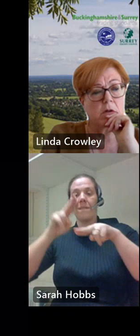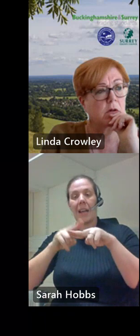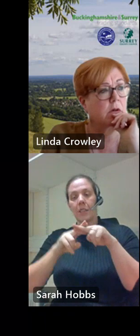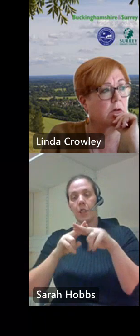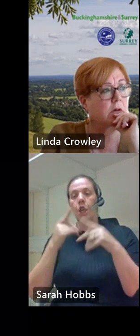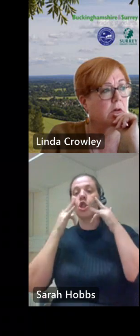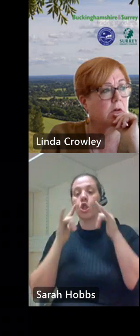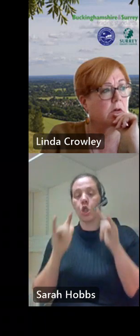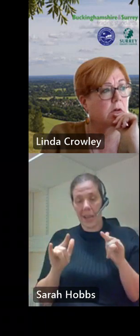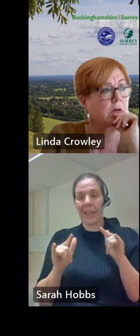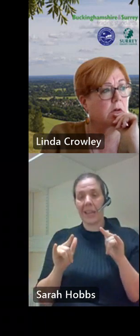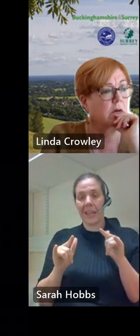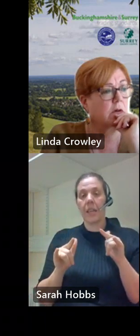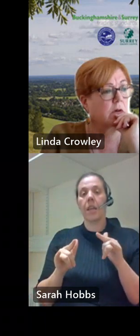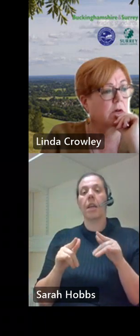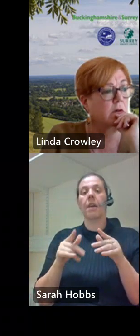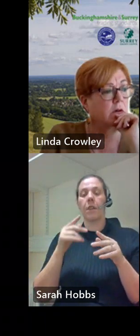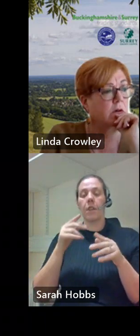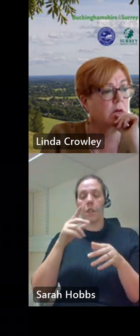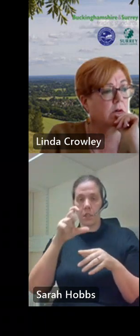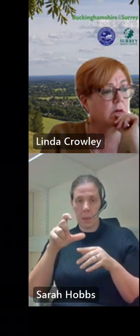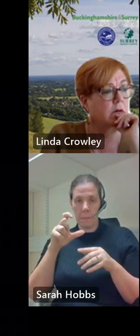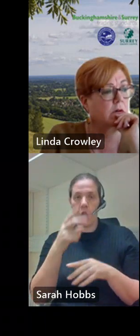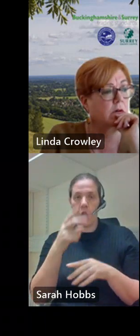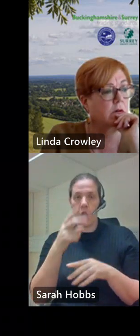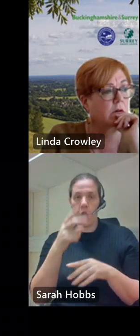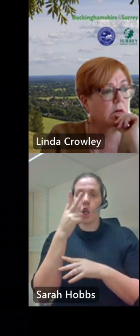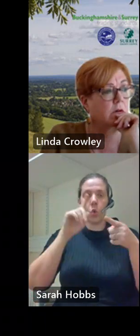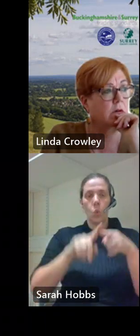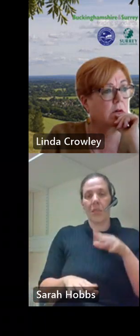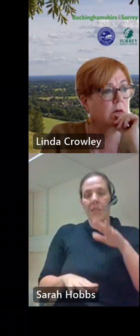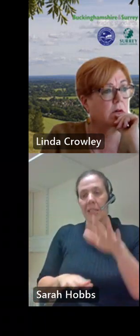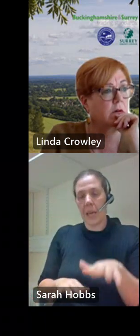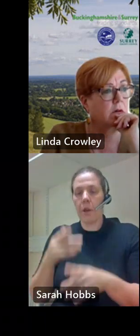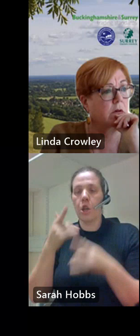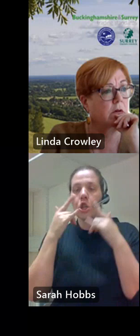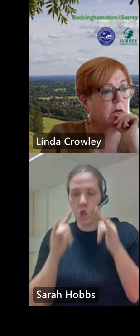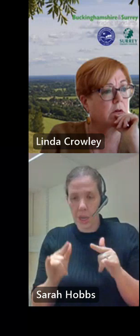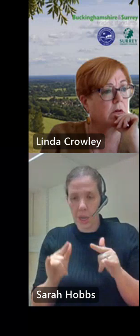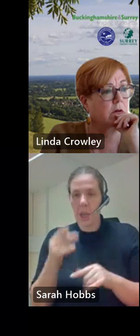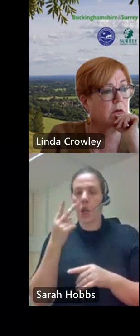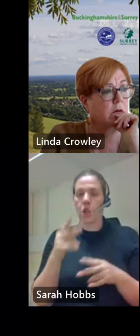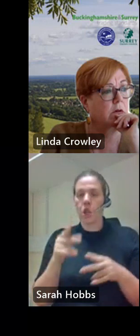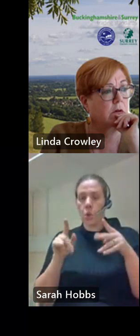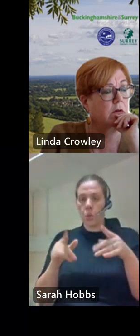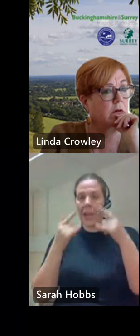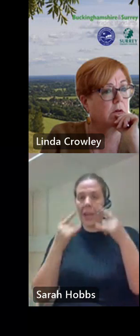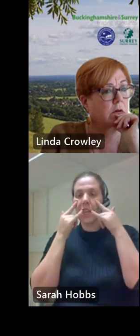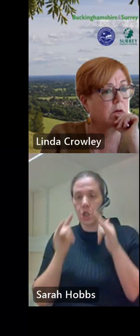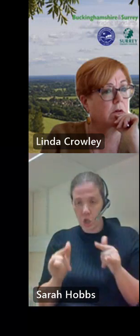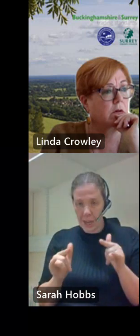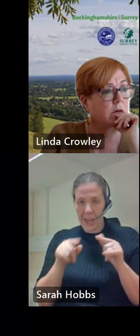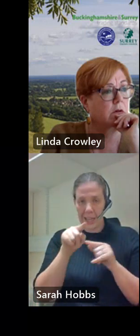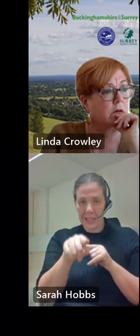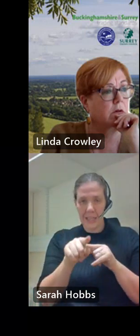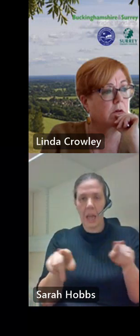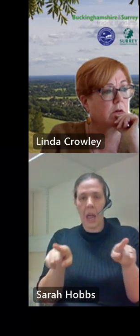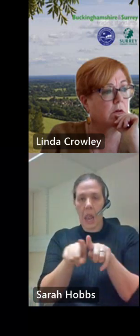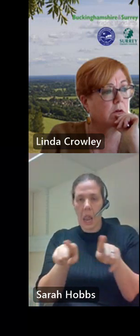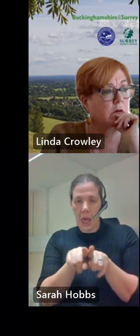the purposes of cyber aware, they call it two-step verification. Now, this two-step verification is like a